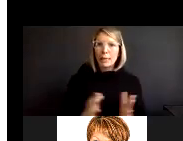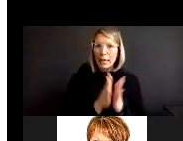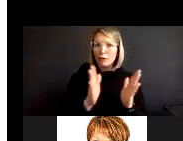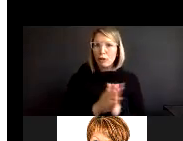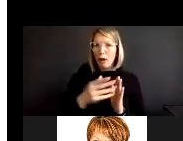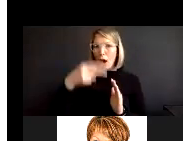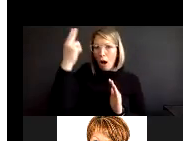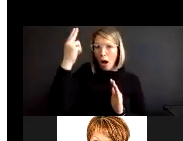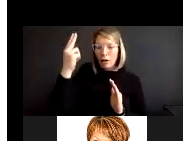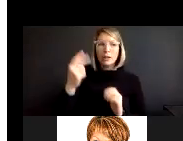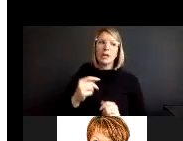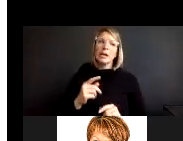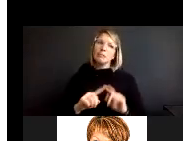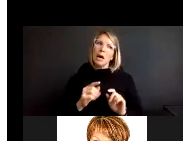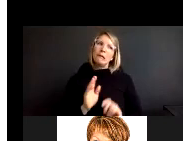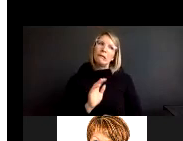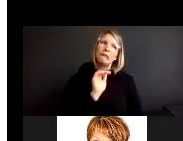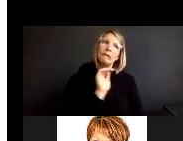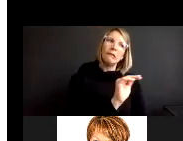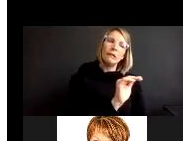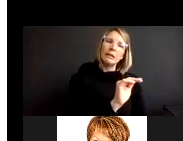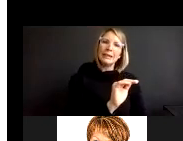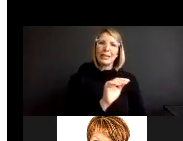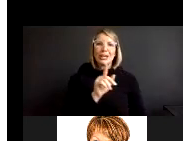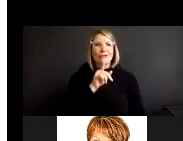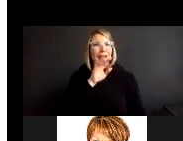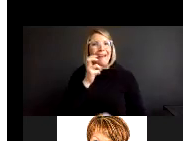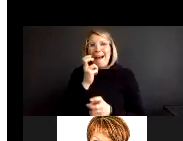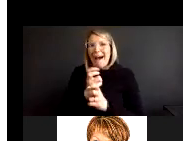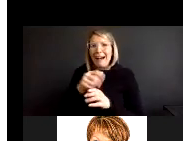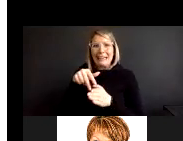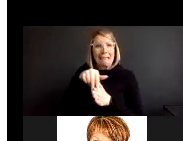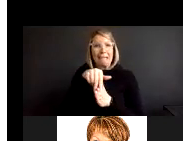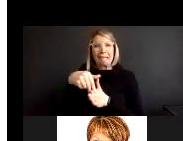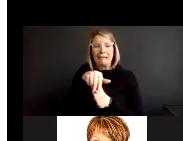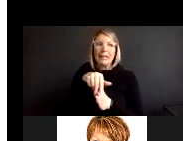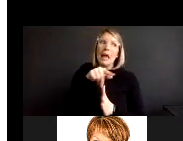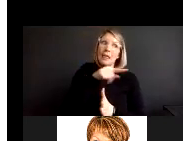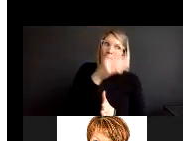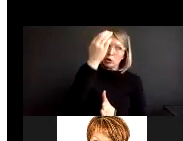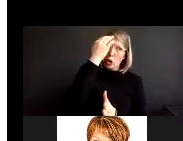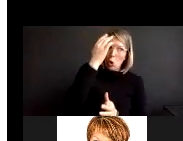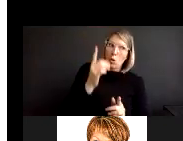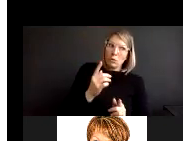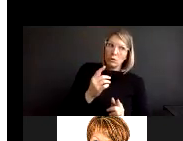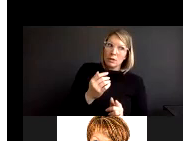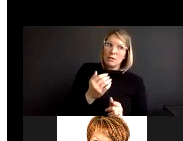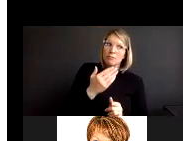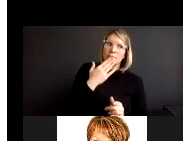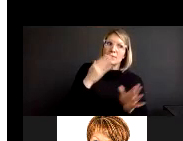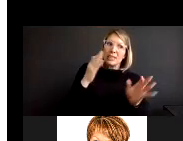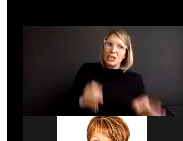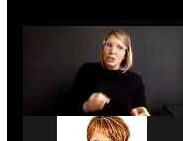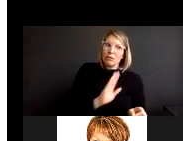we always say, it's this bit of a dilemma between, on the one hand, someone's autonomy, and on the other hand, this, responsibility to